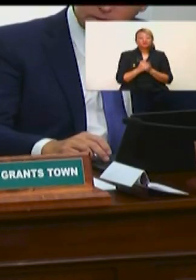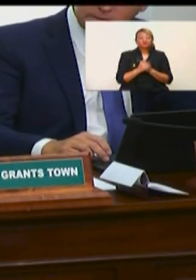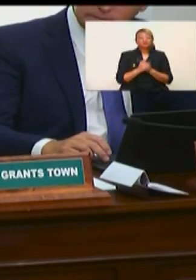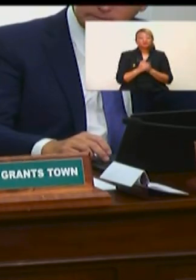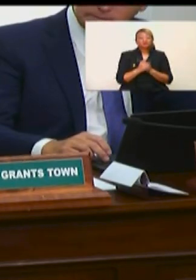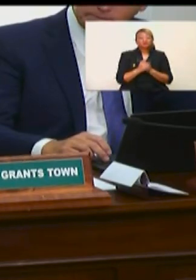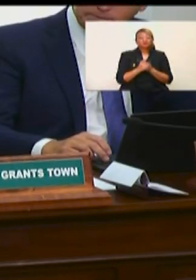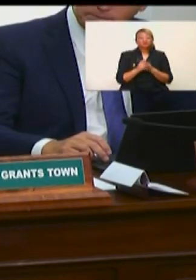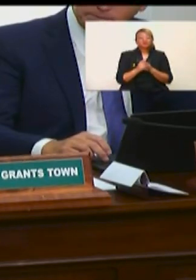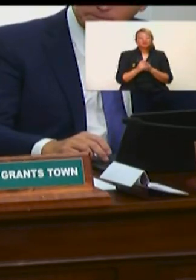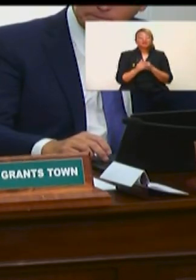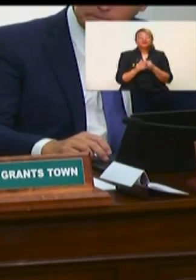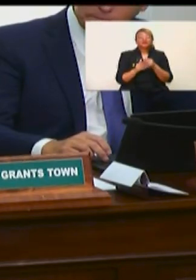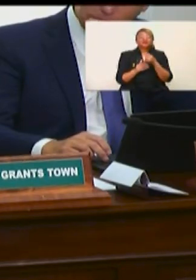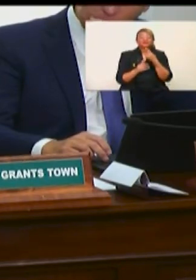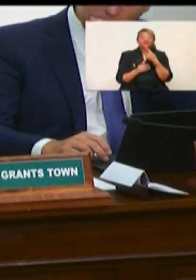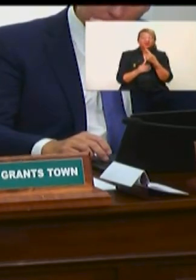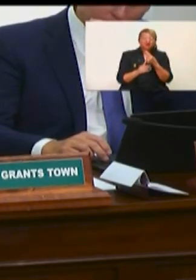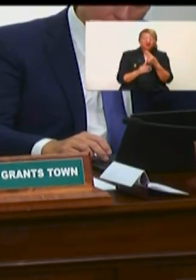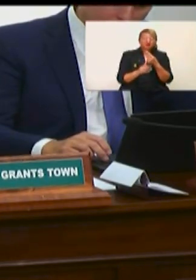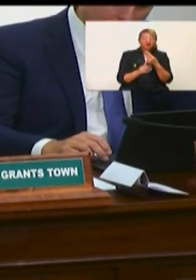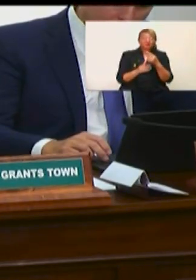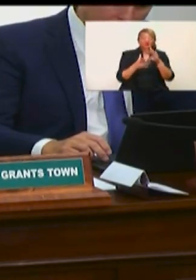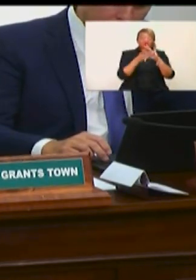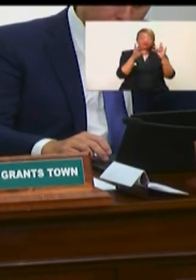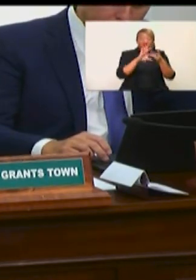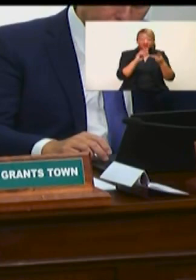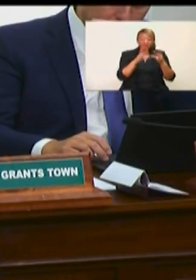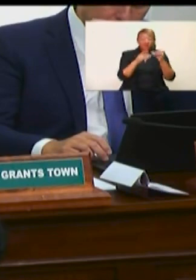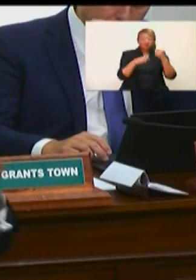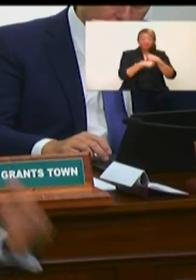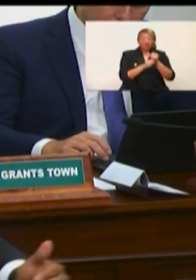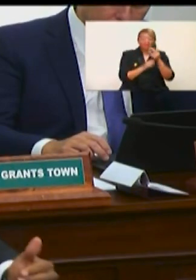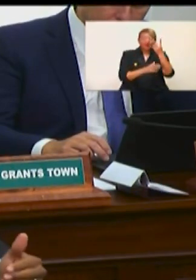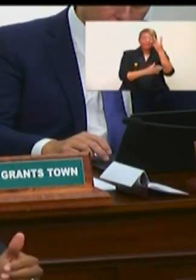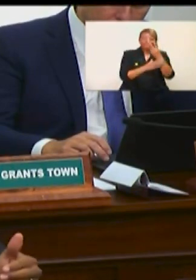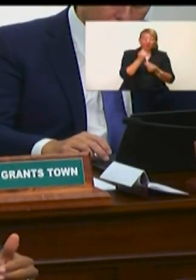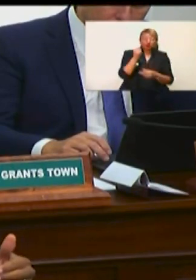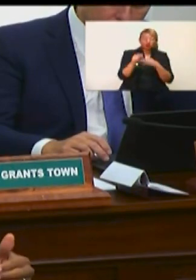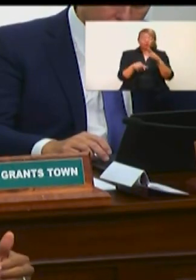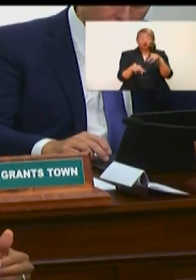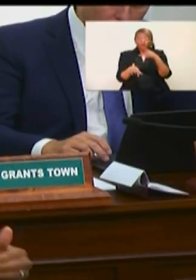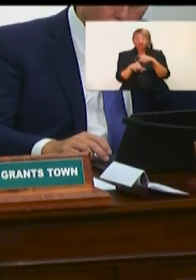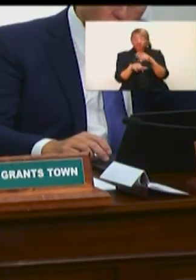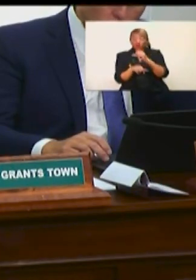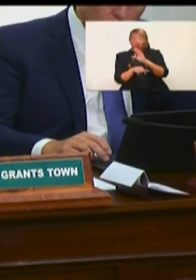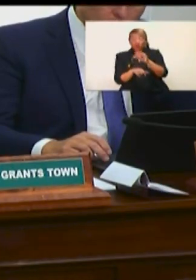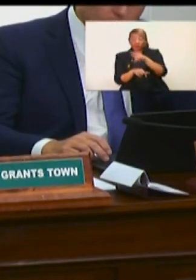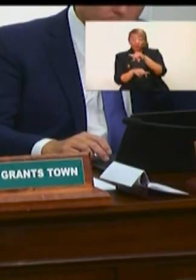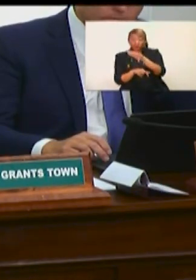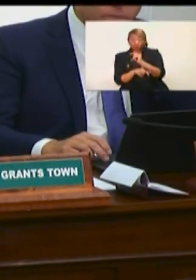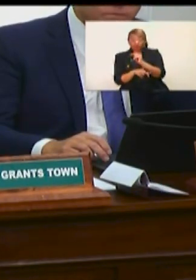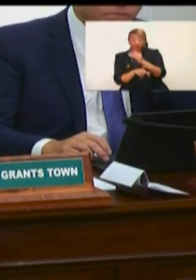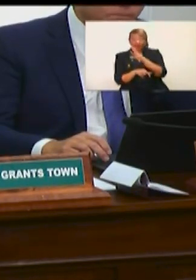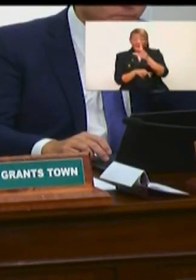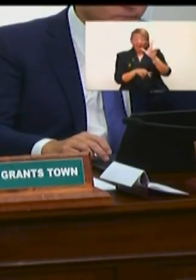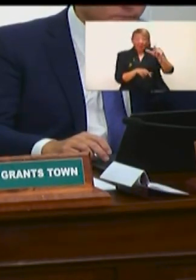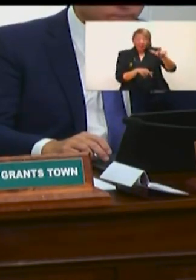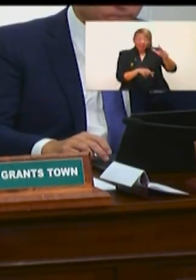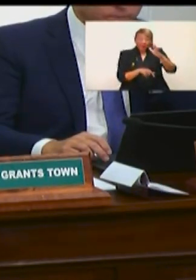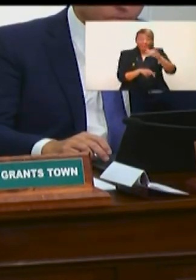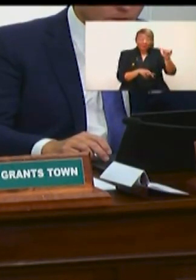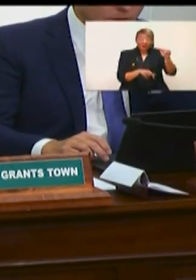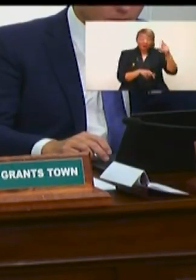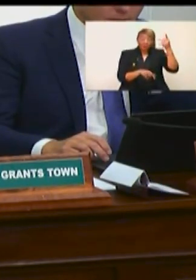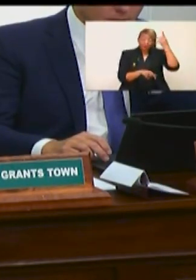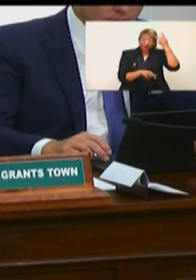On the stage, he is citing statements made by both the principal of the port and later by the prime minister,